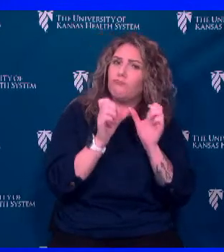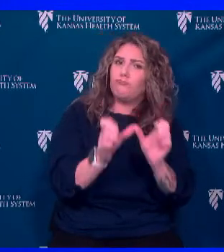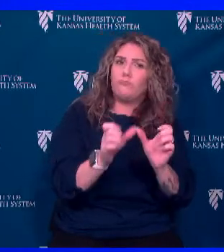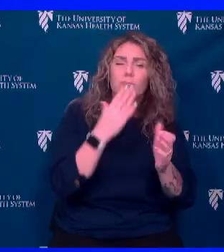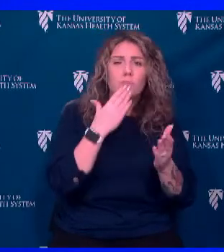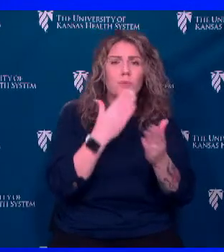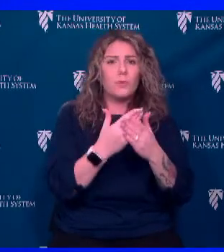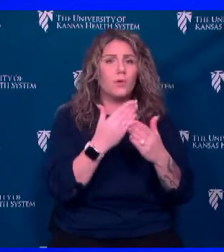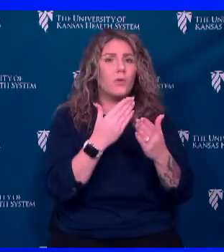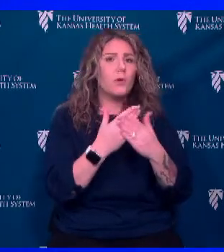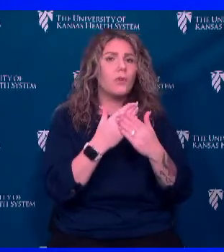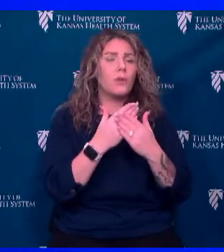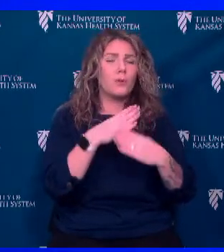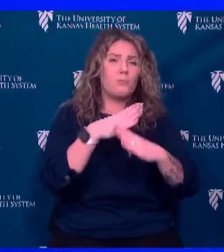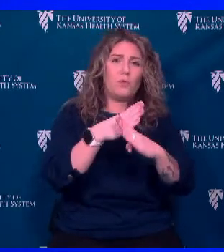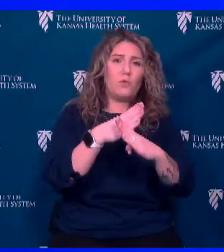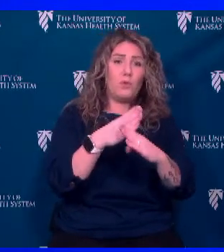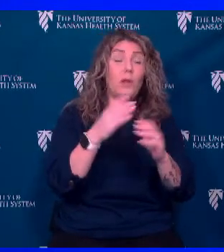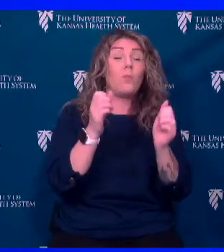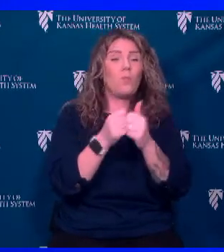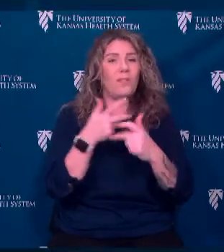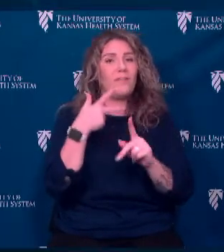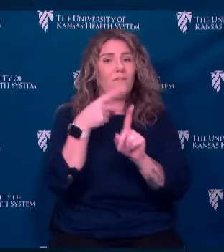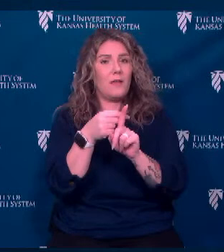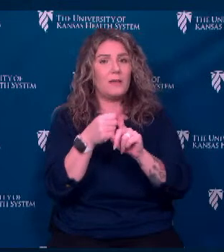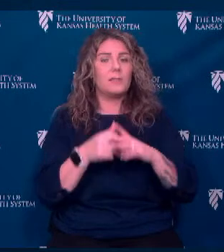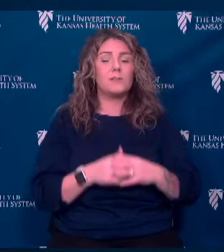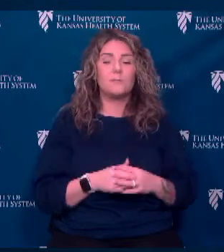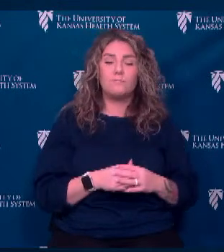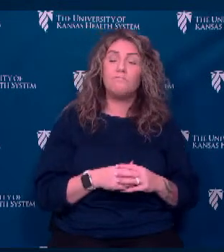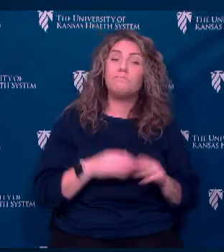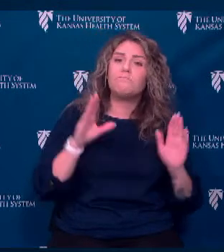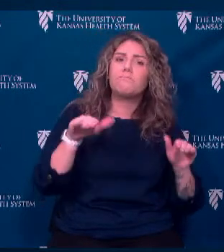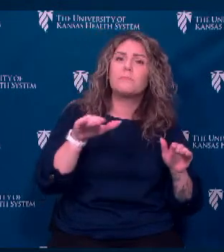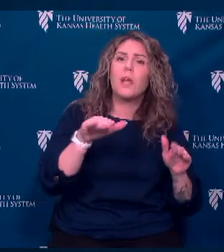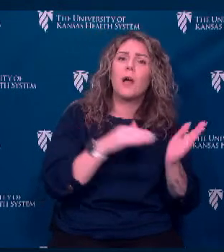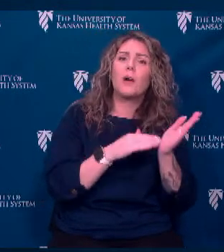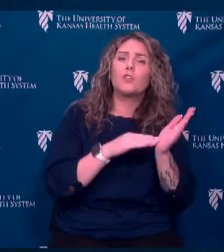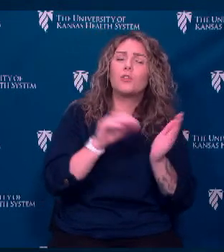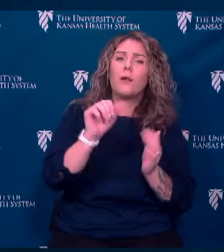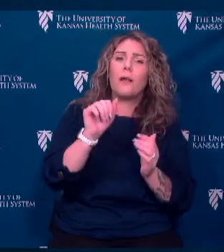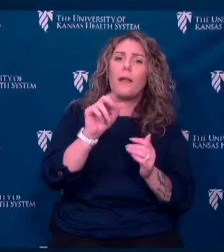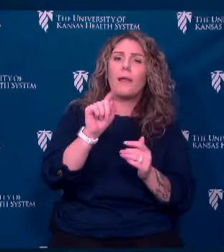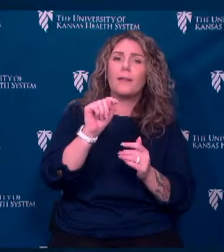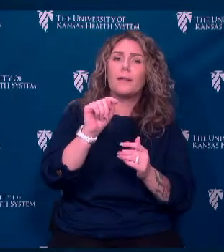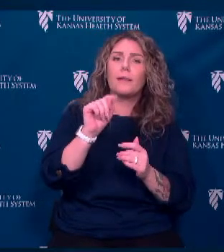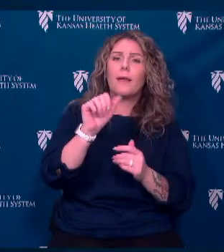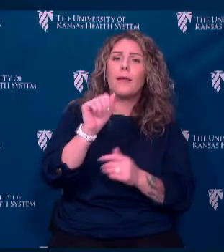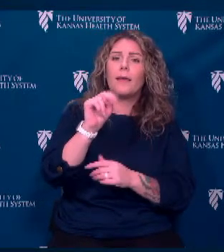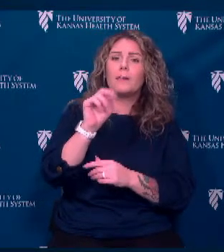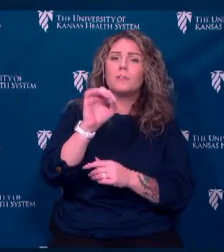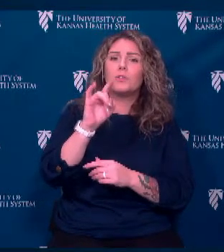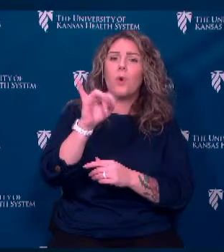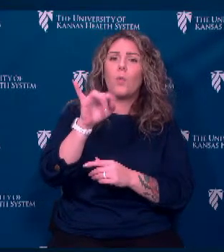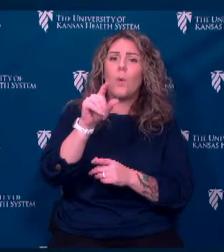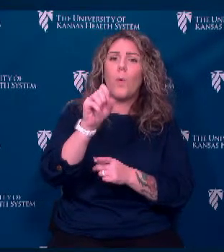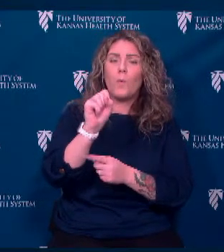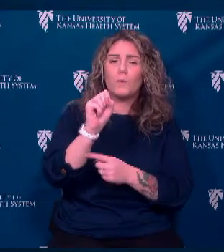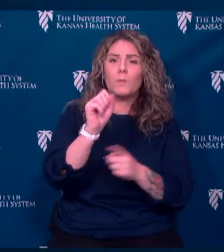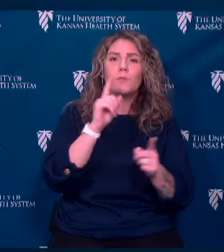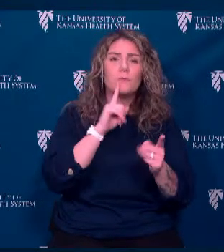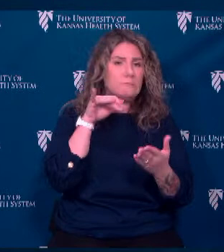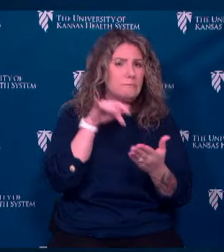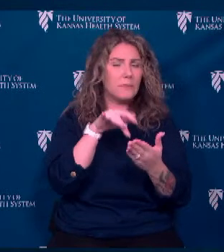immunity, especially with vaccination. Dr. Antonios, what are you thinking about? I mean, you study this so much, and I know in